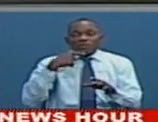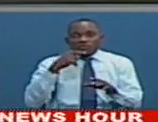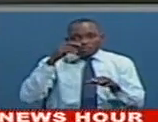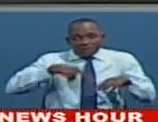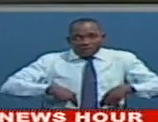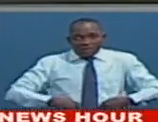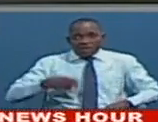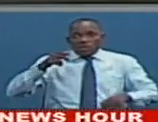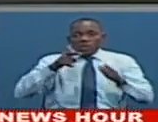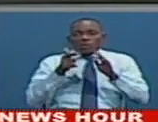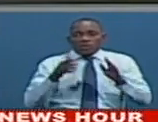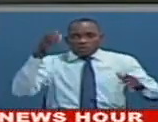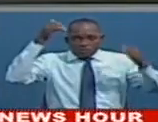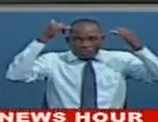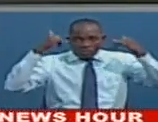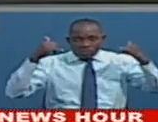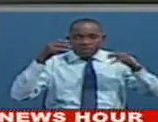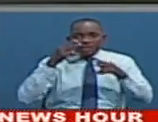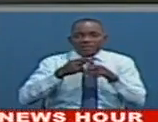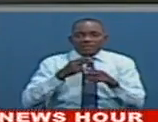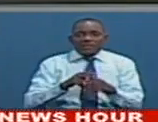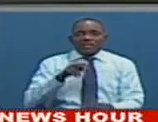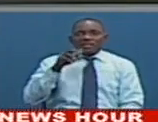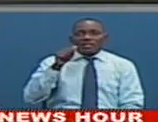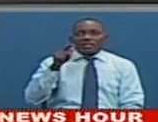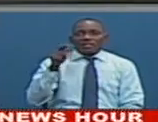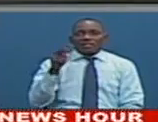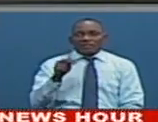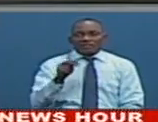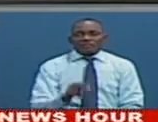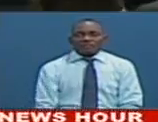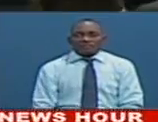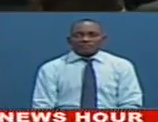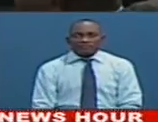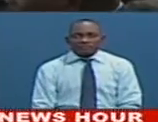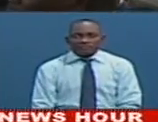retired Justice of the Supreme Court, Justice Alan Broby.